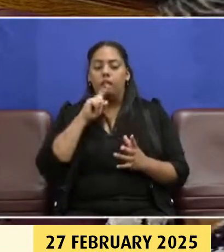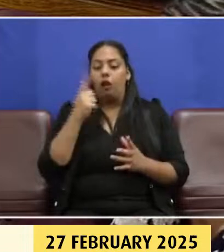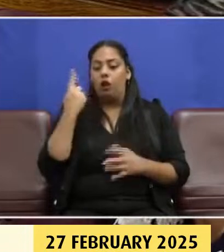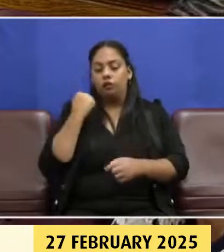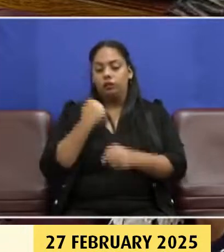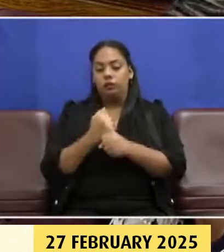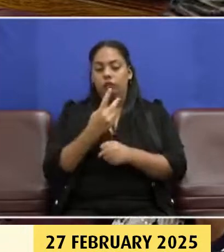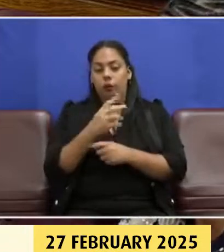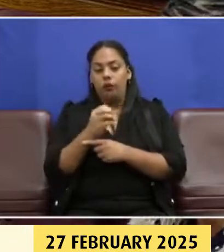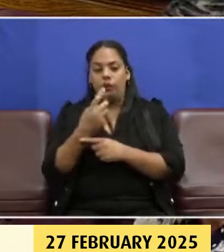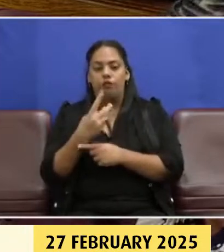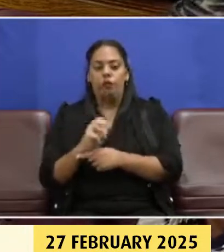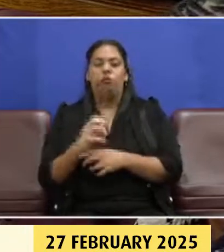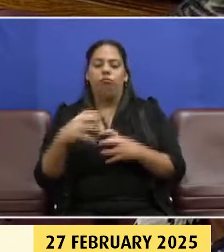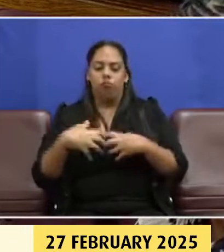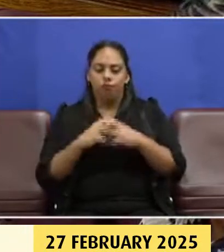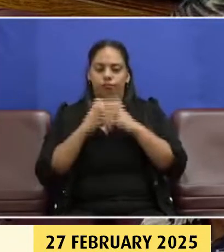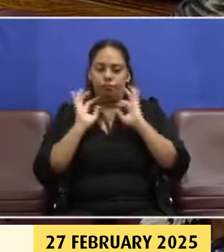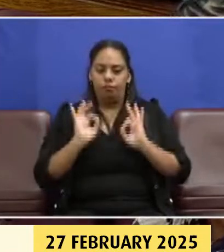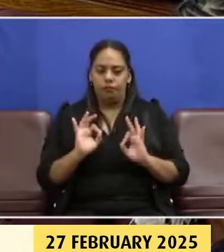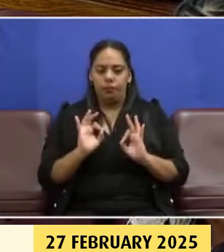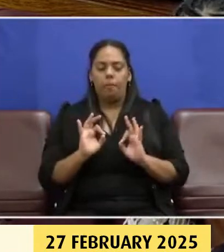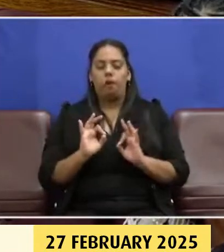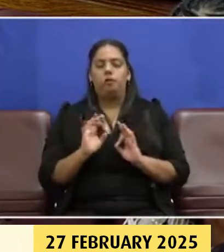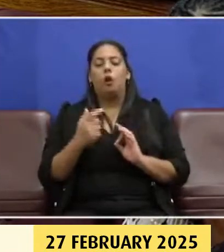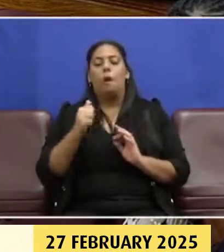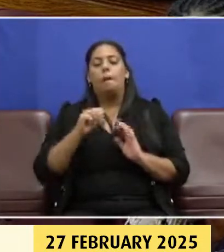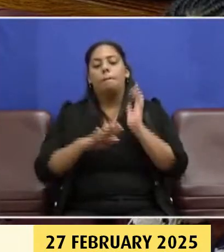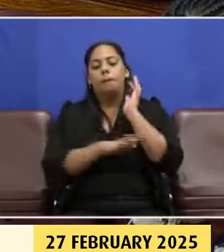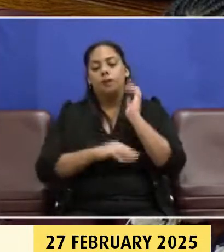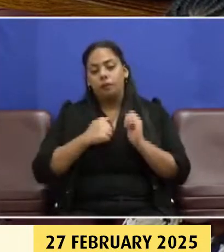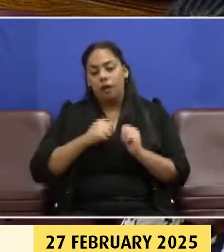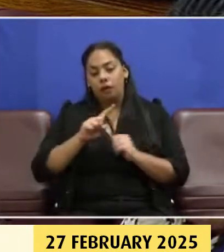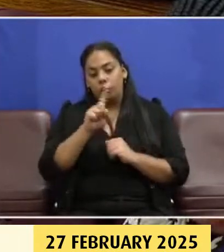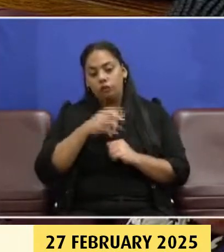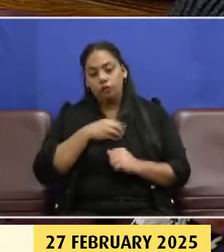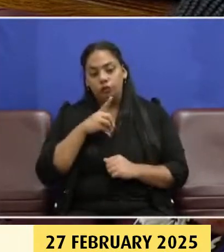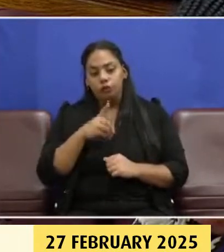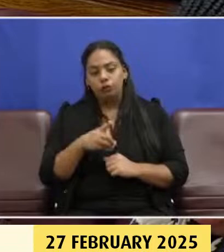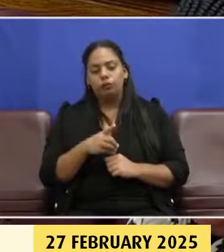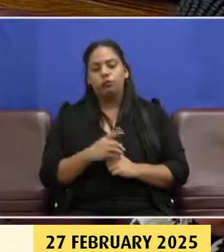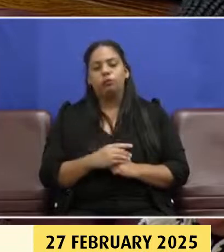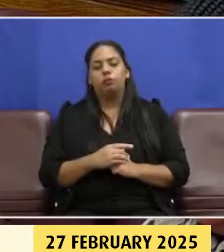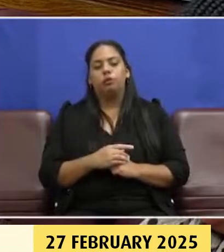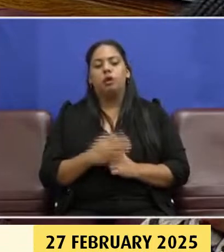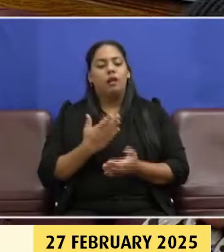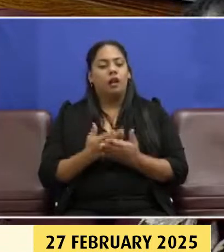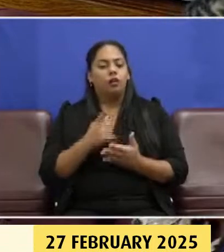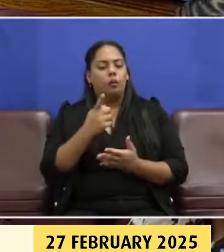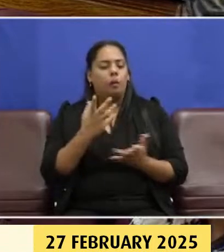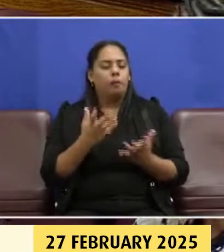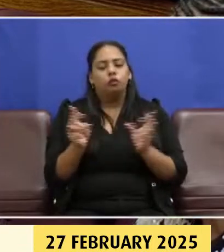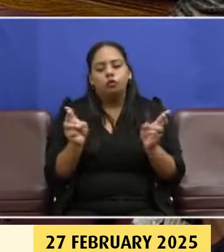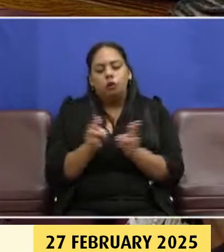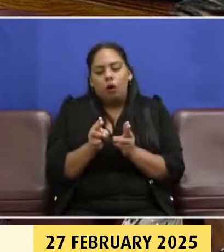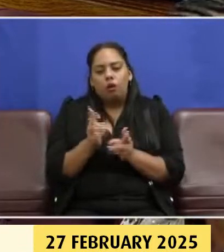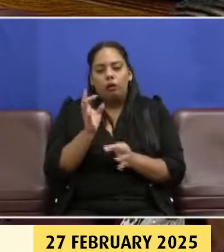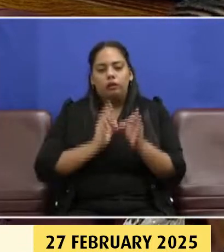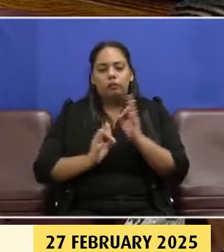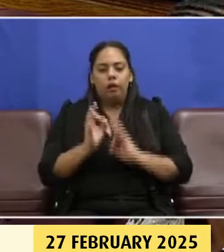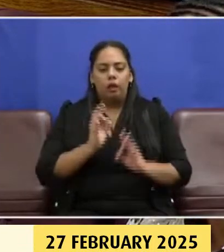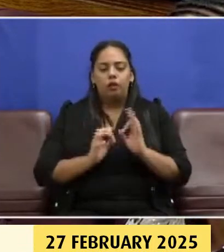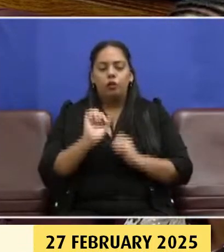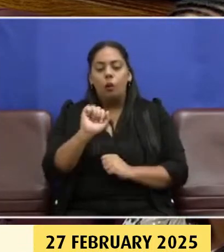2024. And based on that, my question to you would then be, could you briefly elaborate